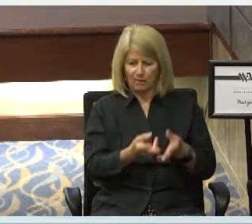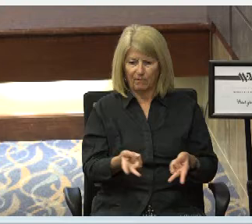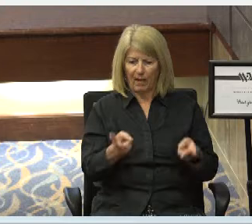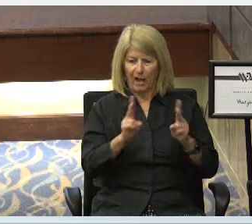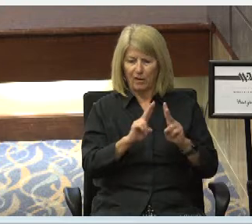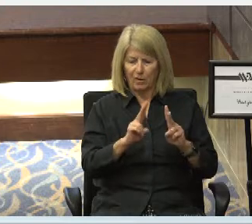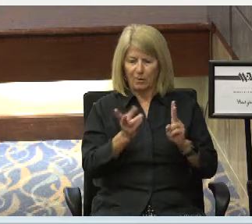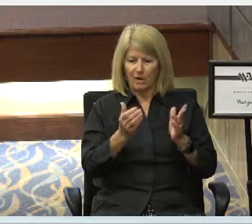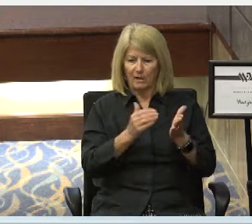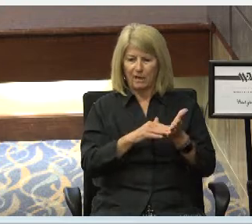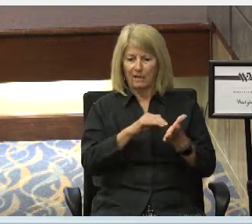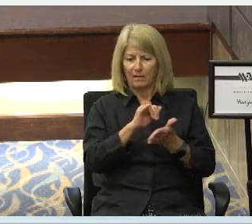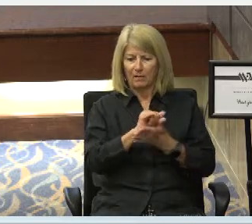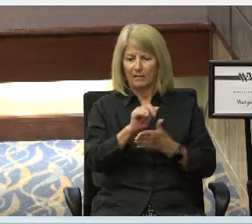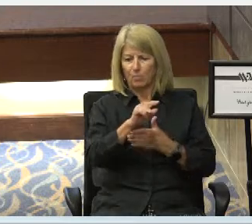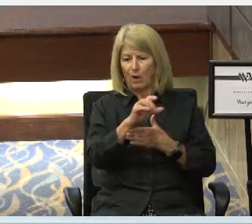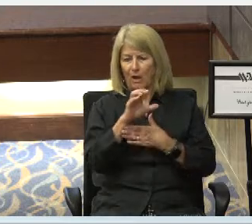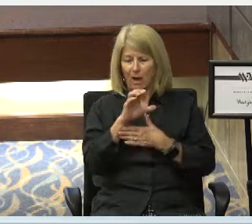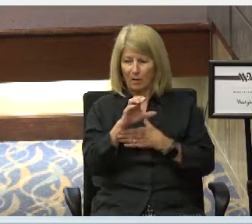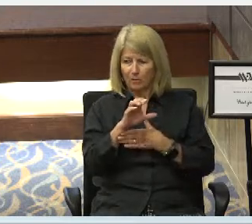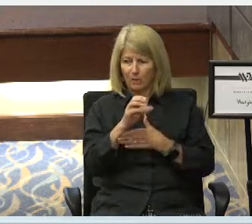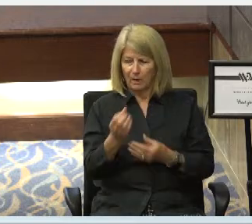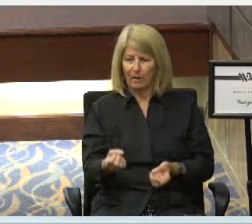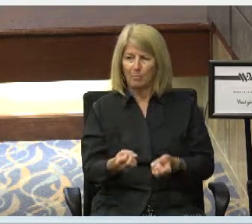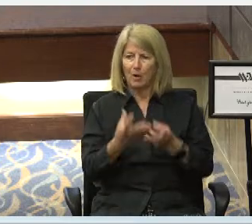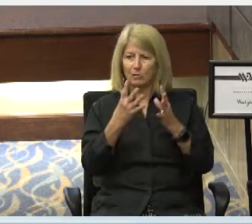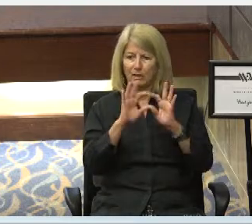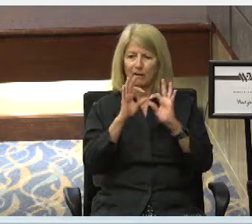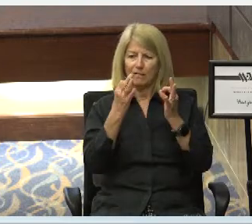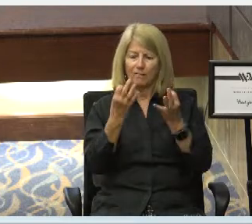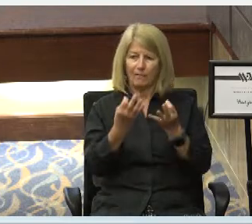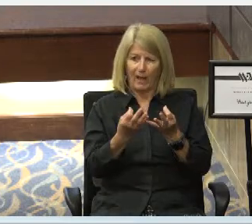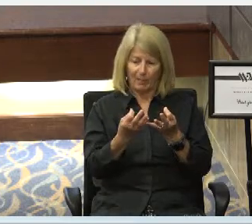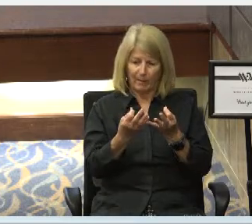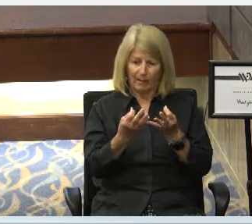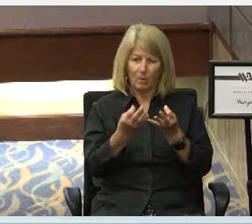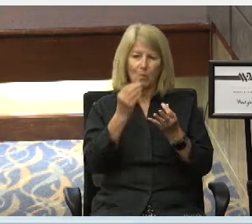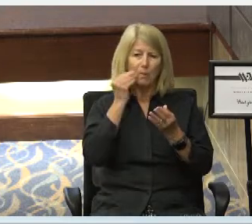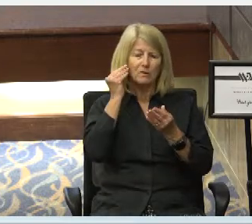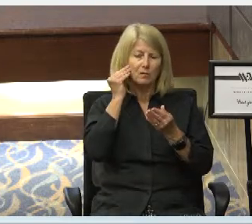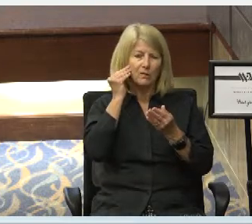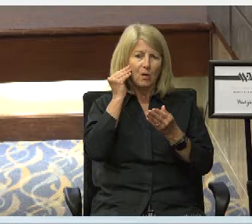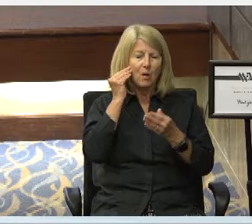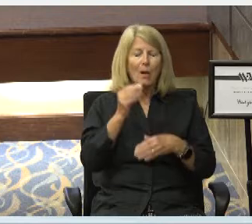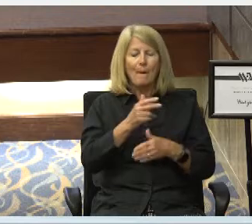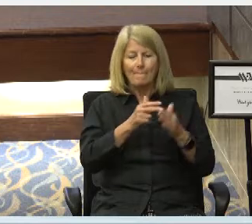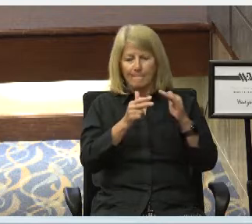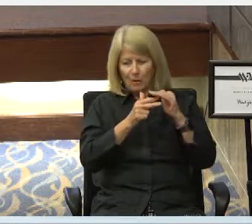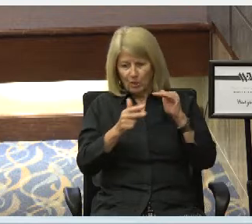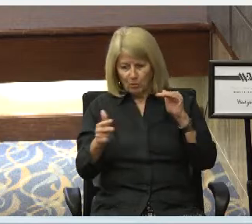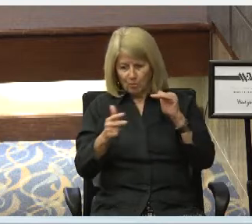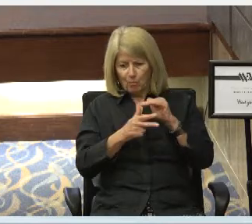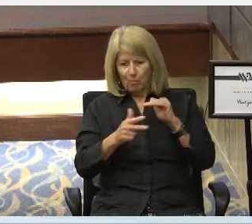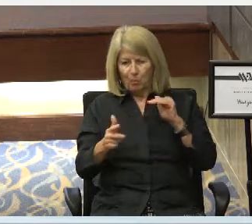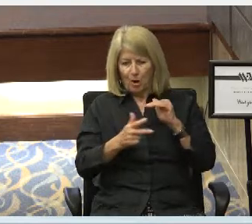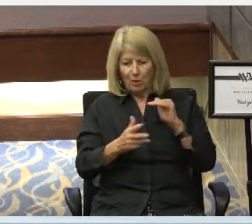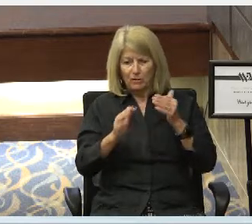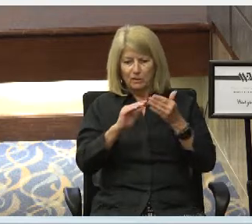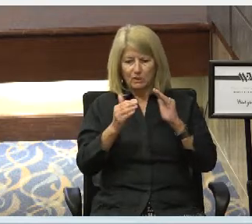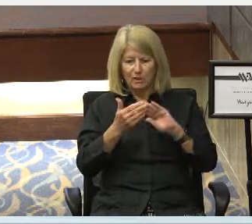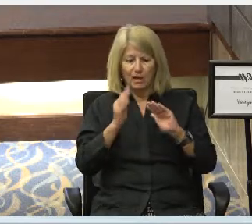earlier, 100 multifamily residential units with the courtyard amenities, the parking garage, of which the city will